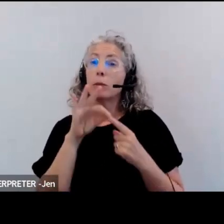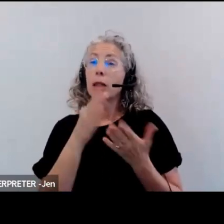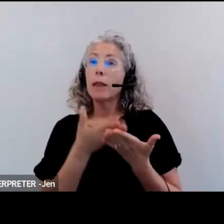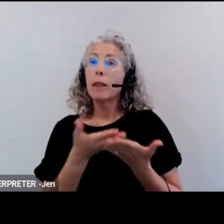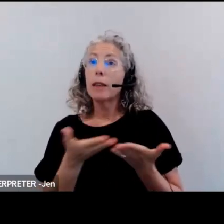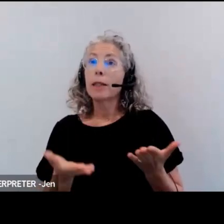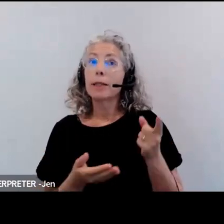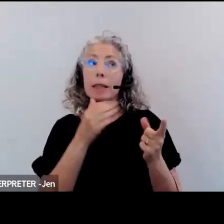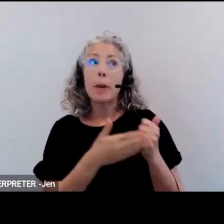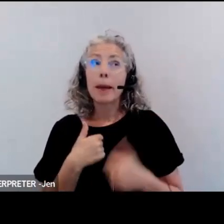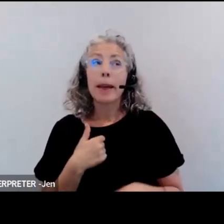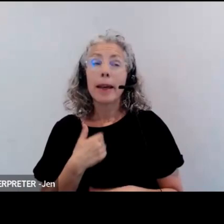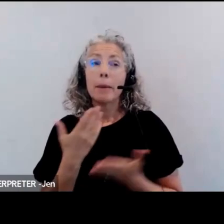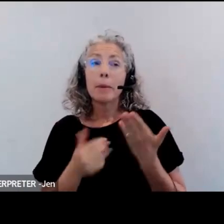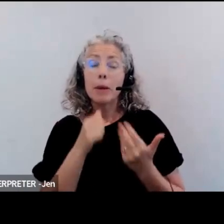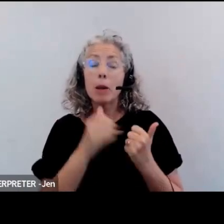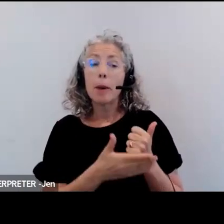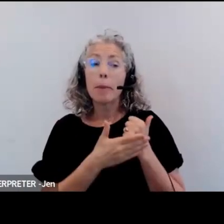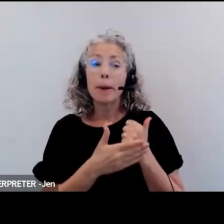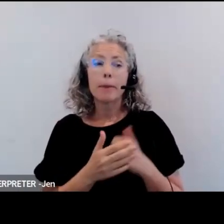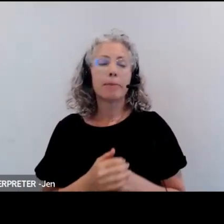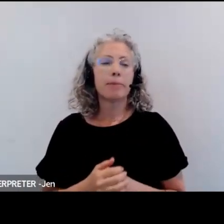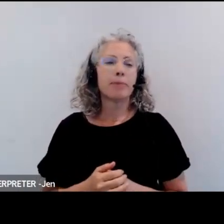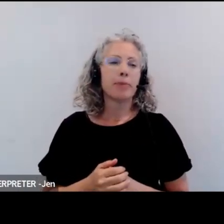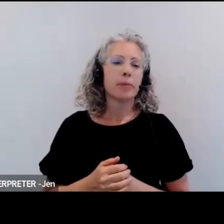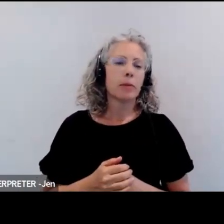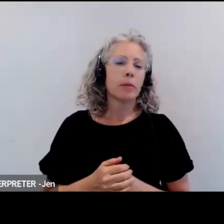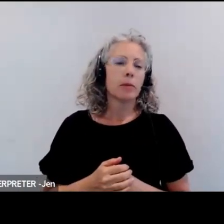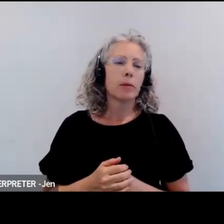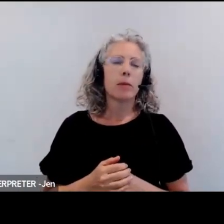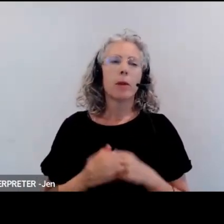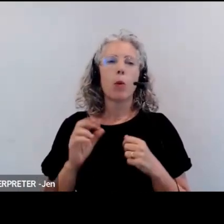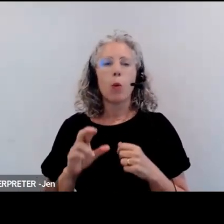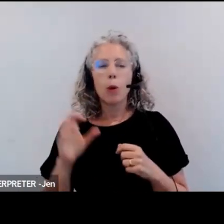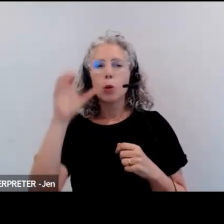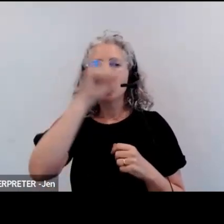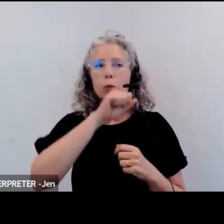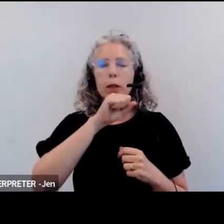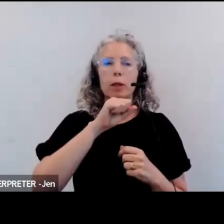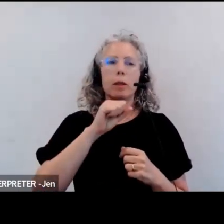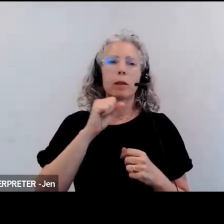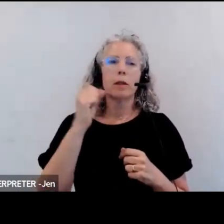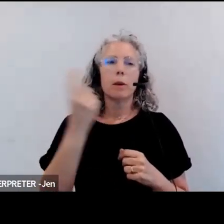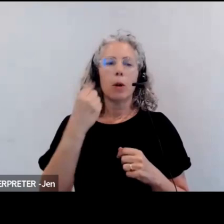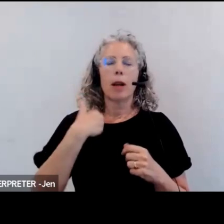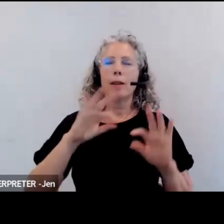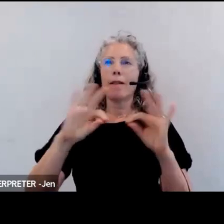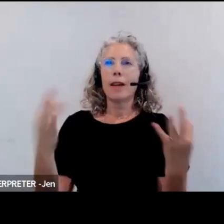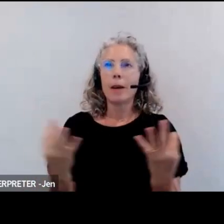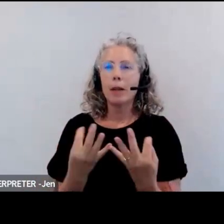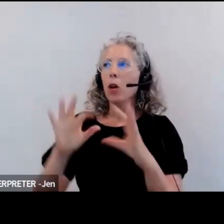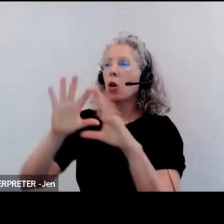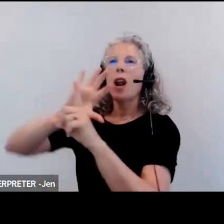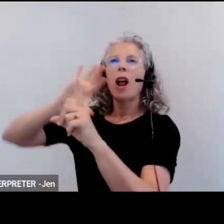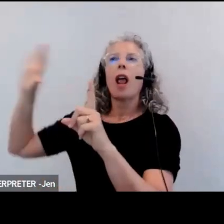doesn't help. It may not help me. Or the assumption that someone has family, extended